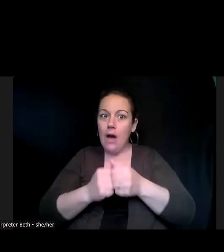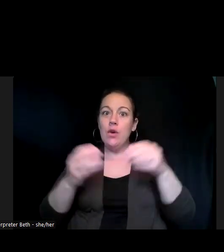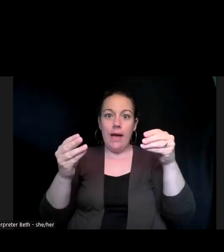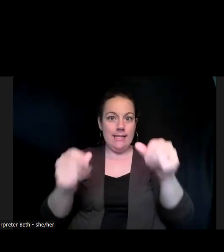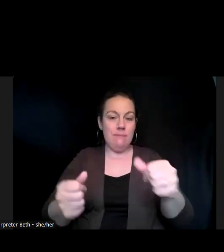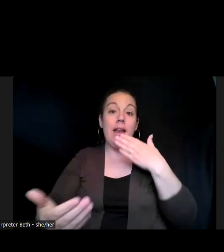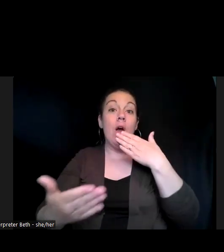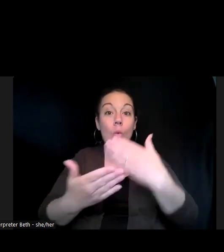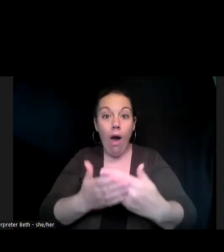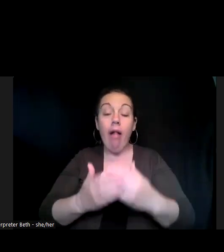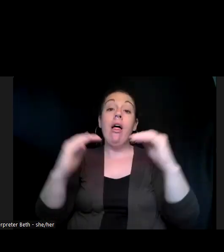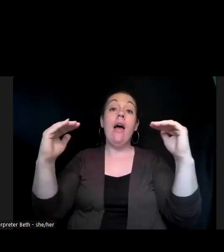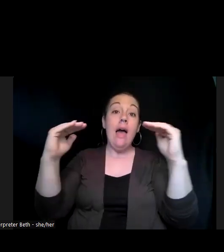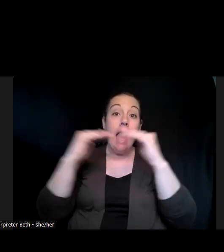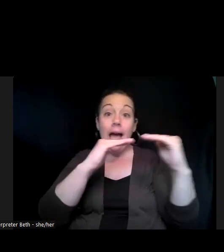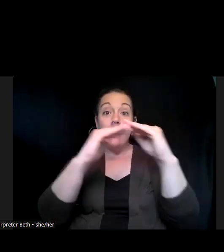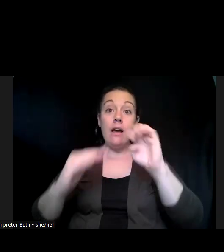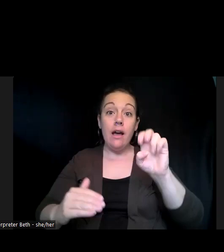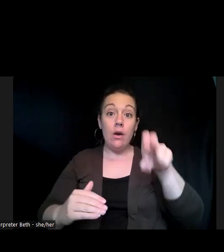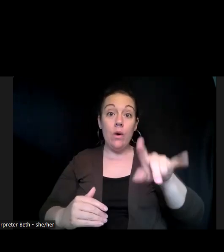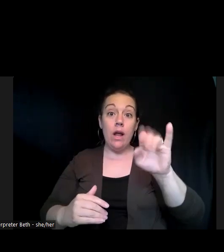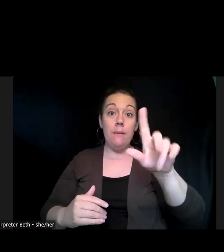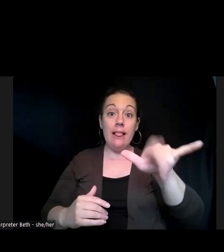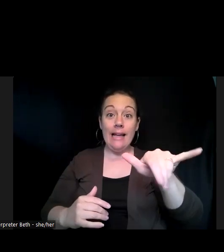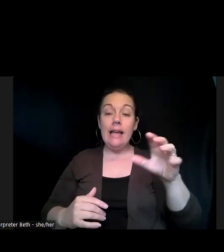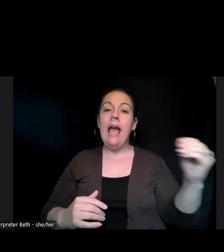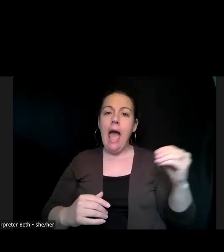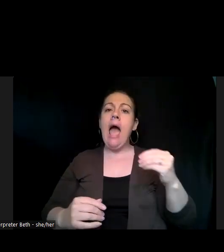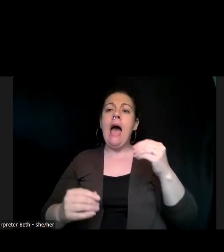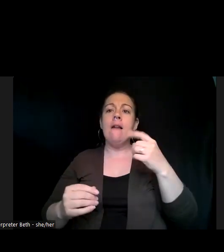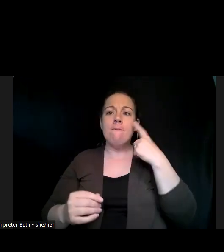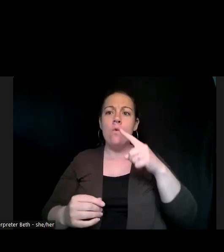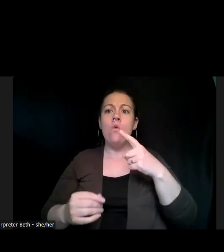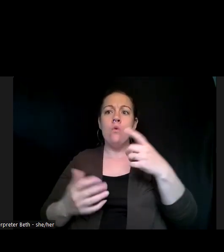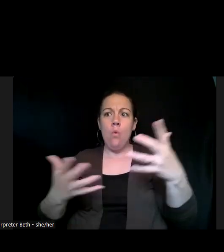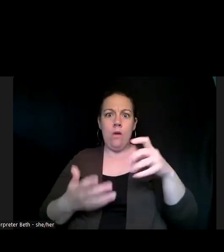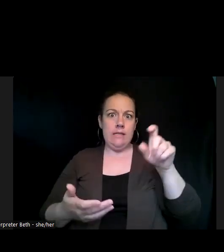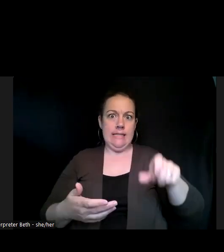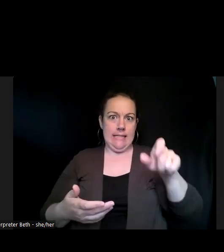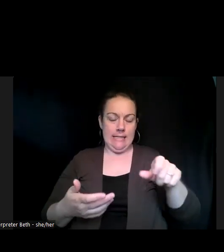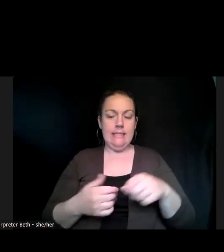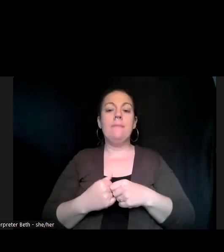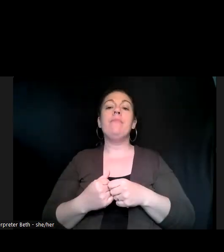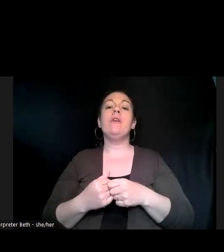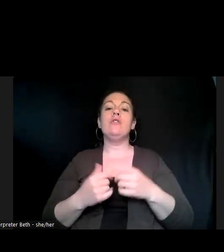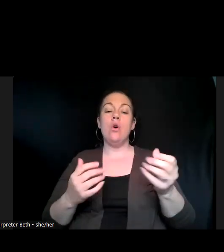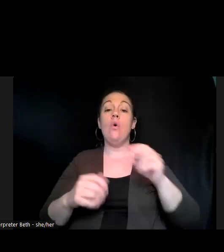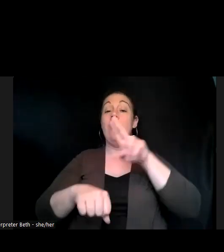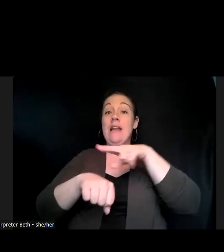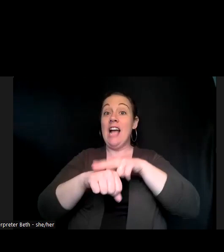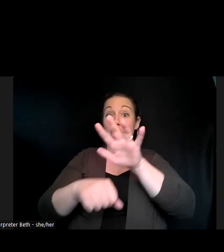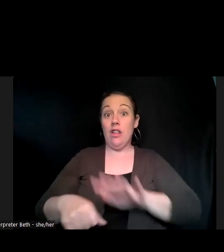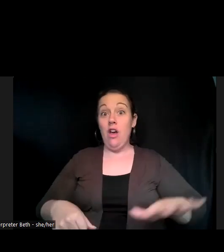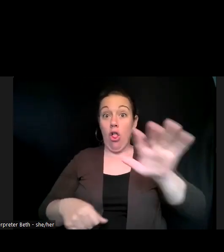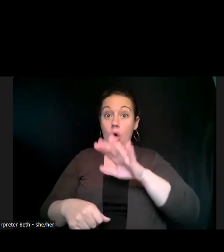we're spending it equitably and on things that are impactful. And we definitely have a lot less information at the national level and even sometimes at the state